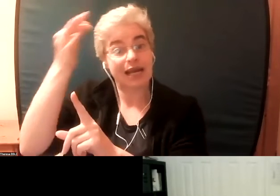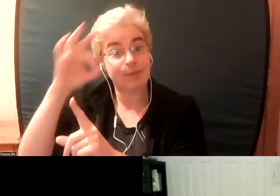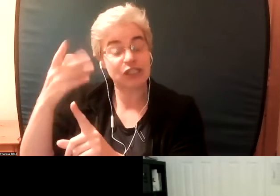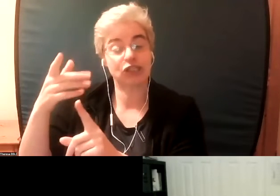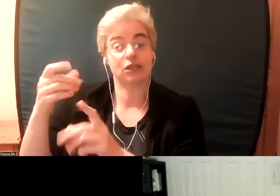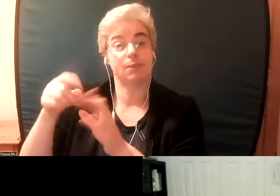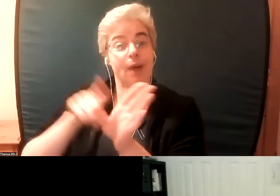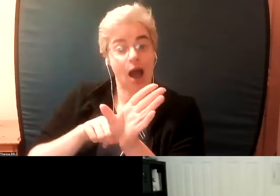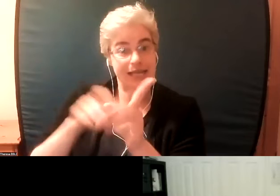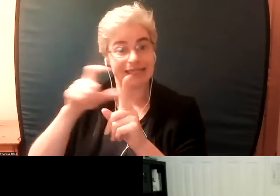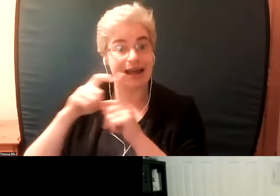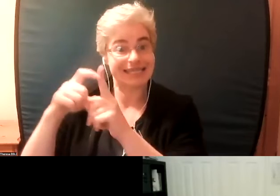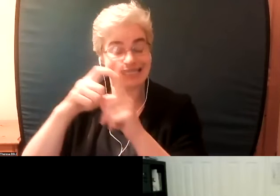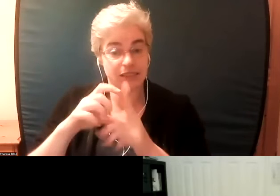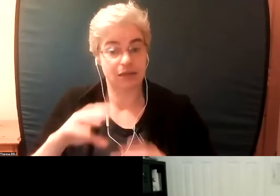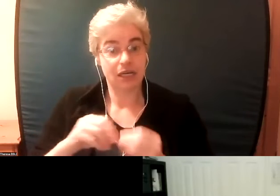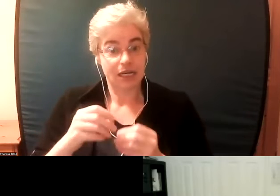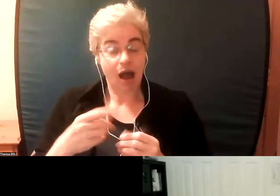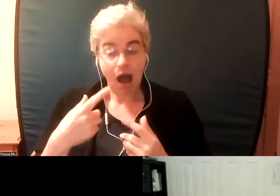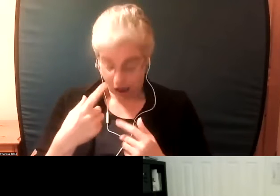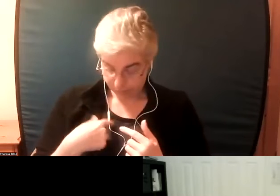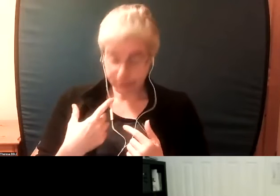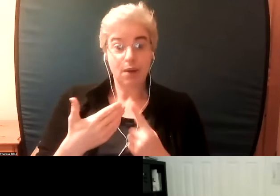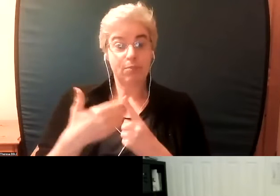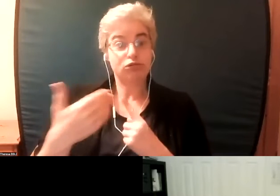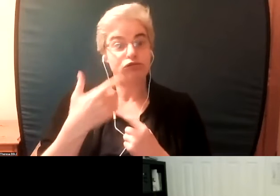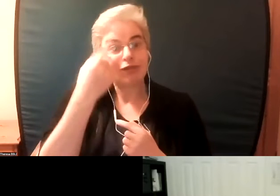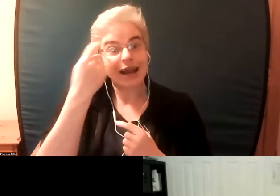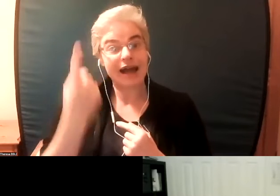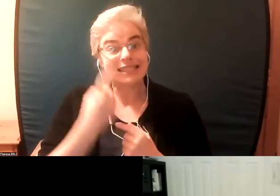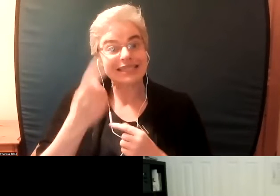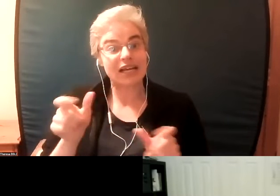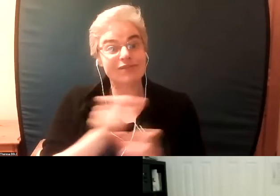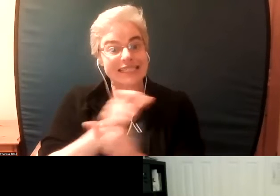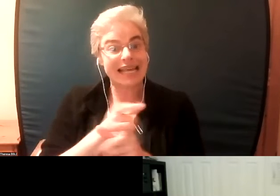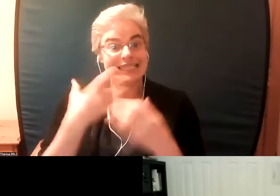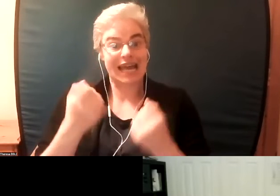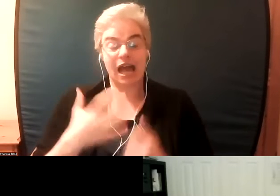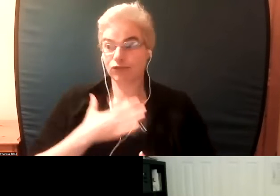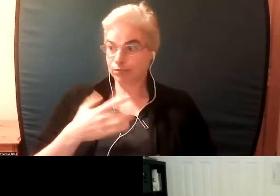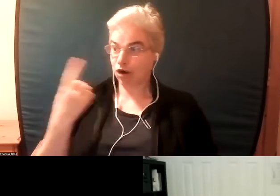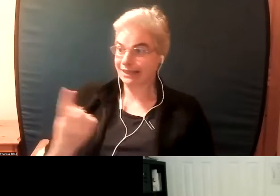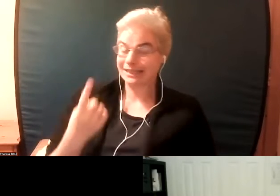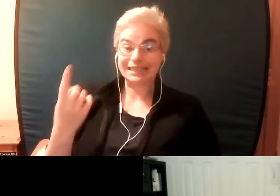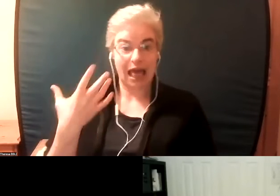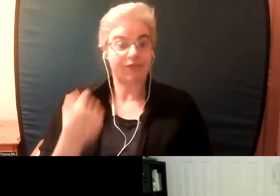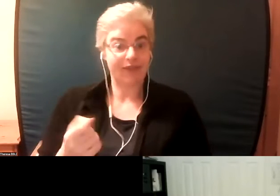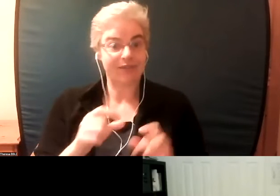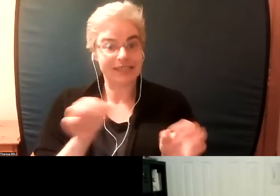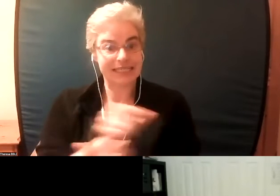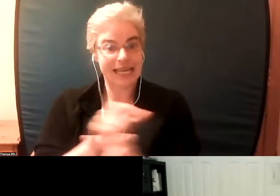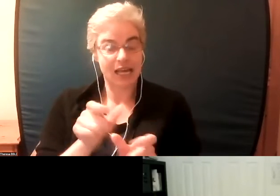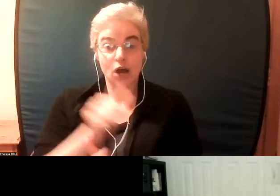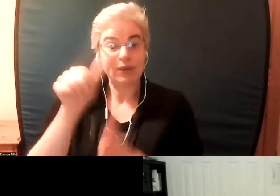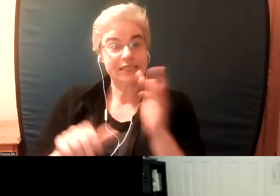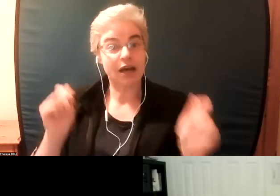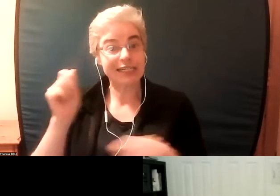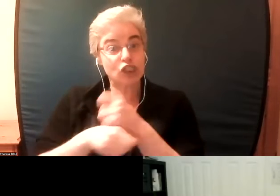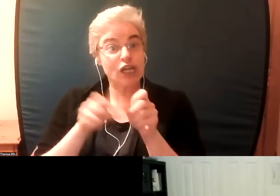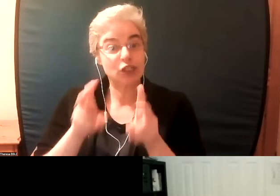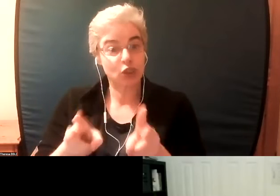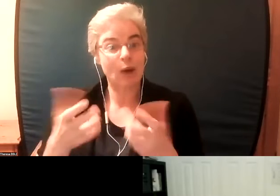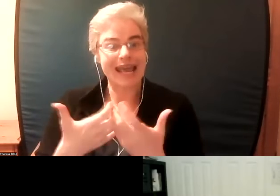to put it together discovered she was dyslexic, which came as a surprise to her. And we started to change the way that